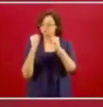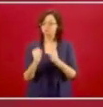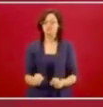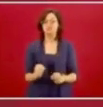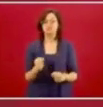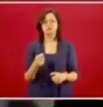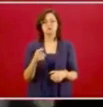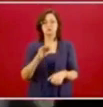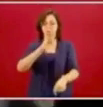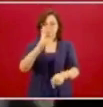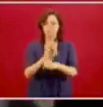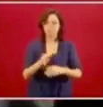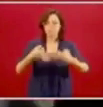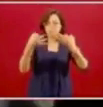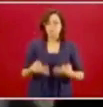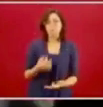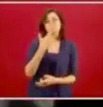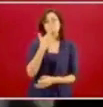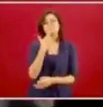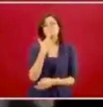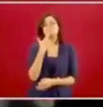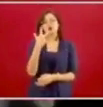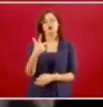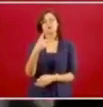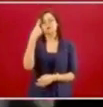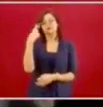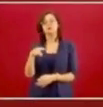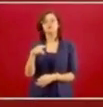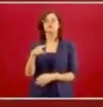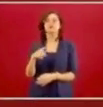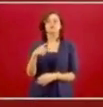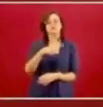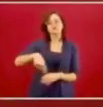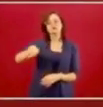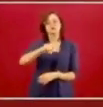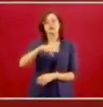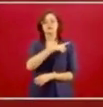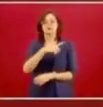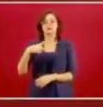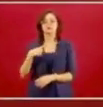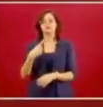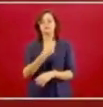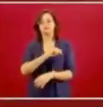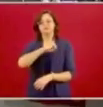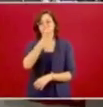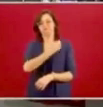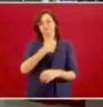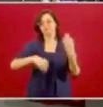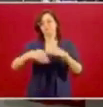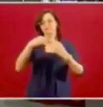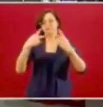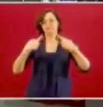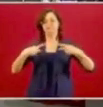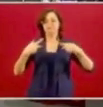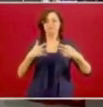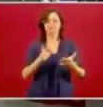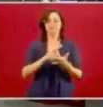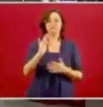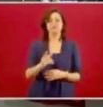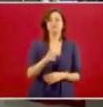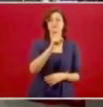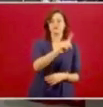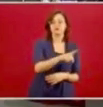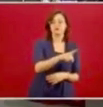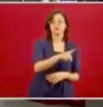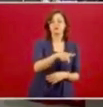dealing with this pandemic. So we will be taking and are taking the proper measures to guarantee